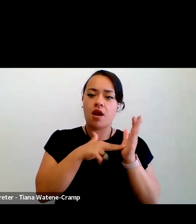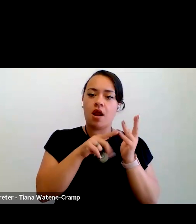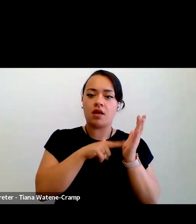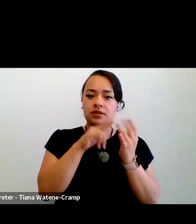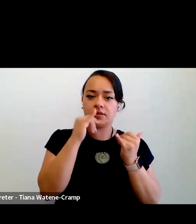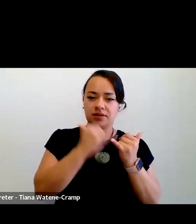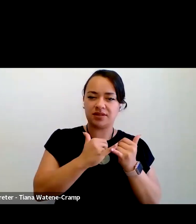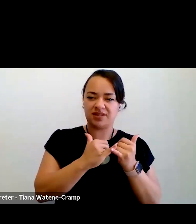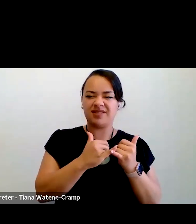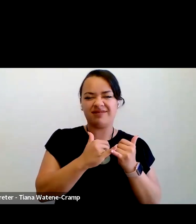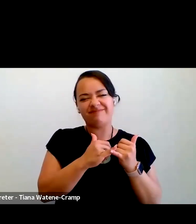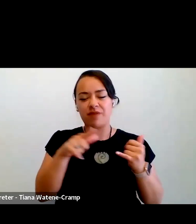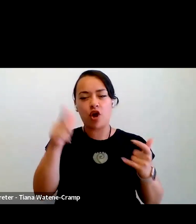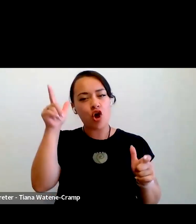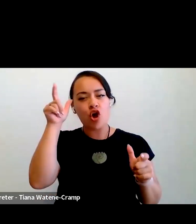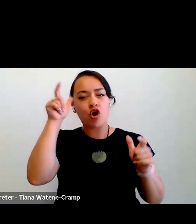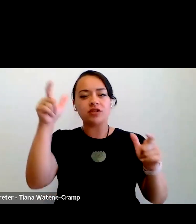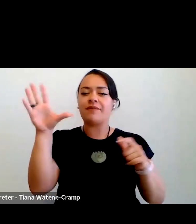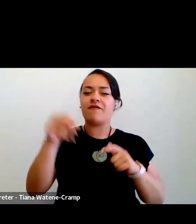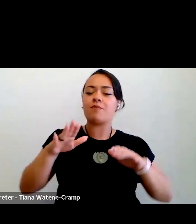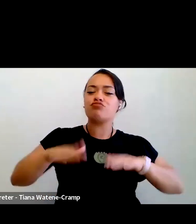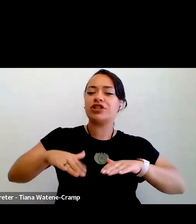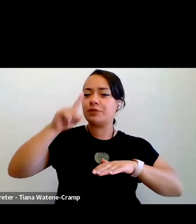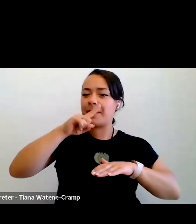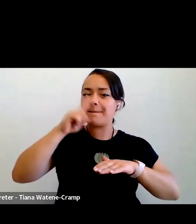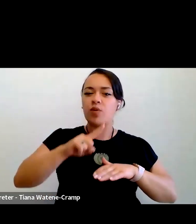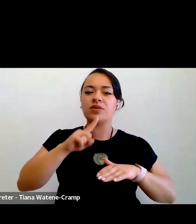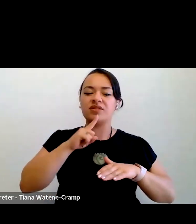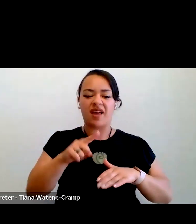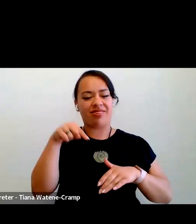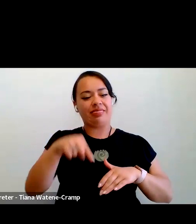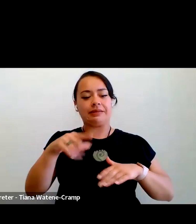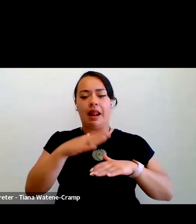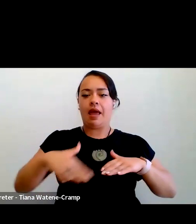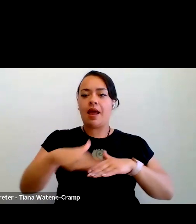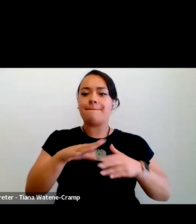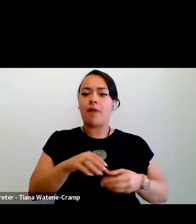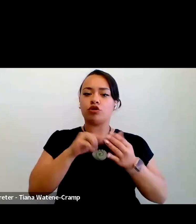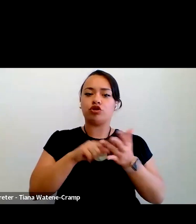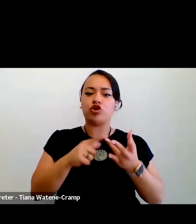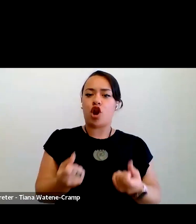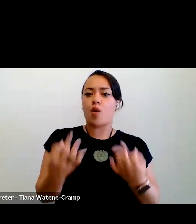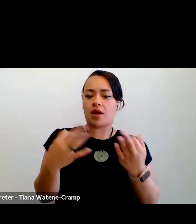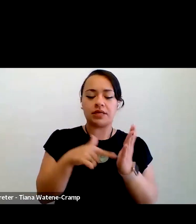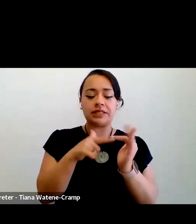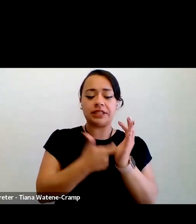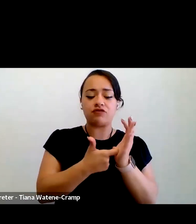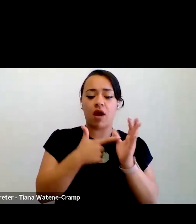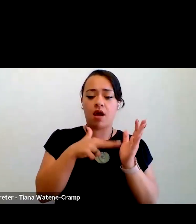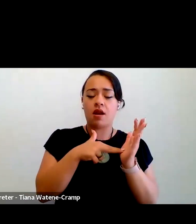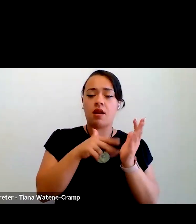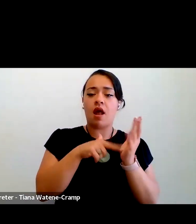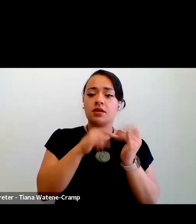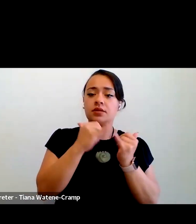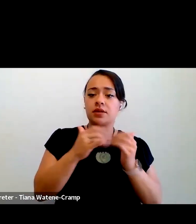that this land, when the British first arrived, was a land belonging to no one. So terra nullius means a land belonging to no one. In the eyes